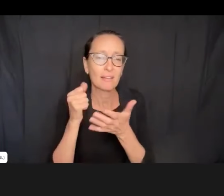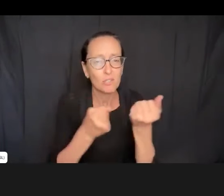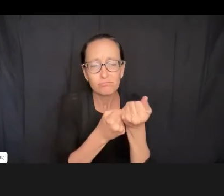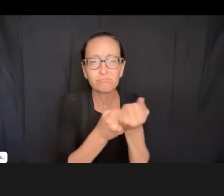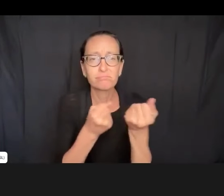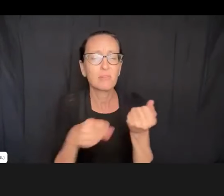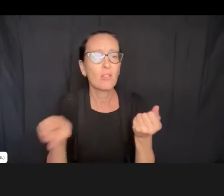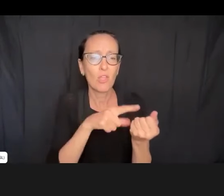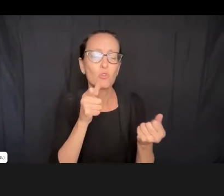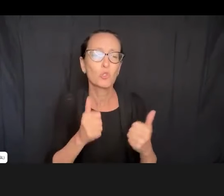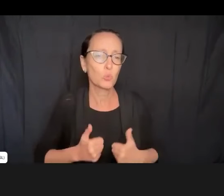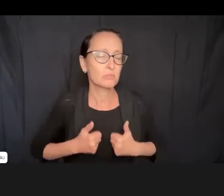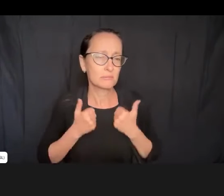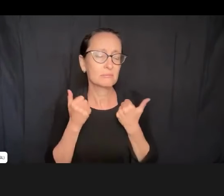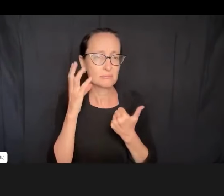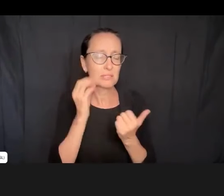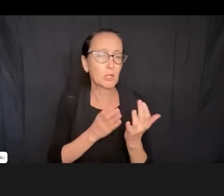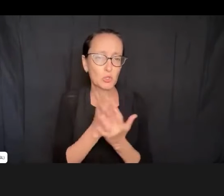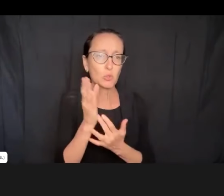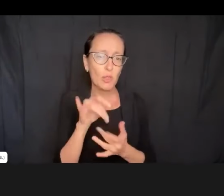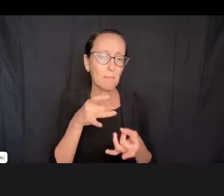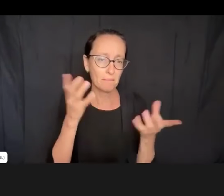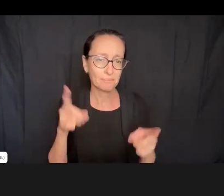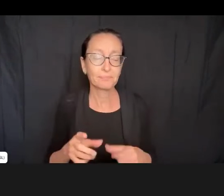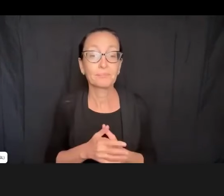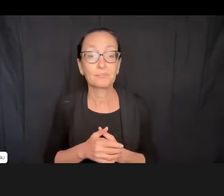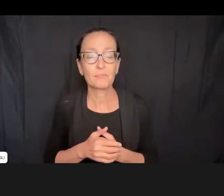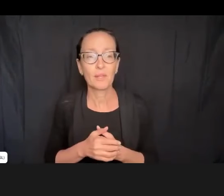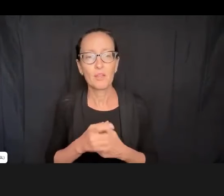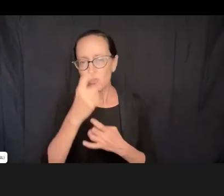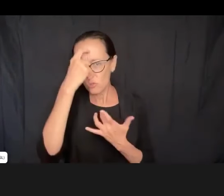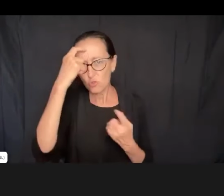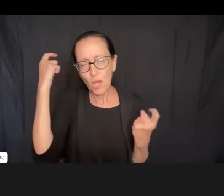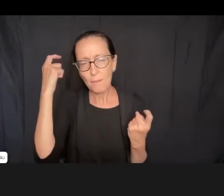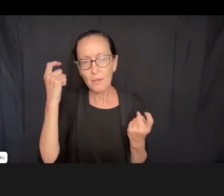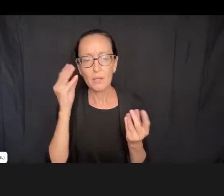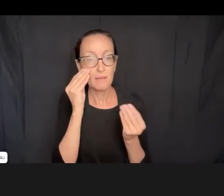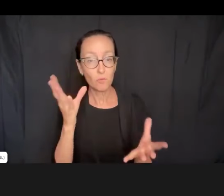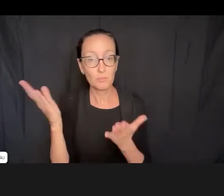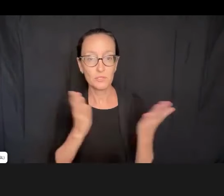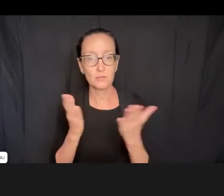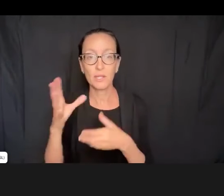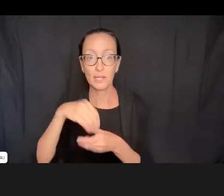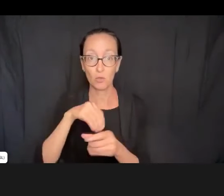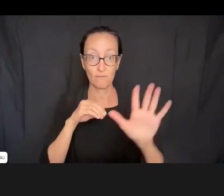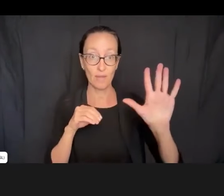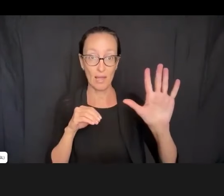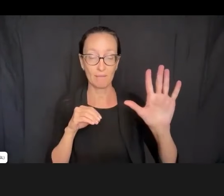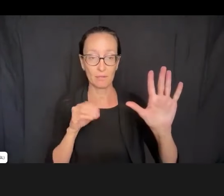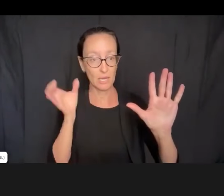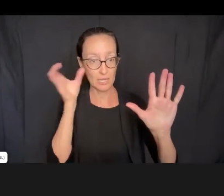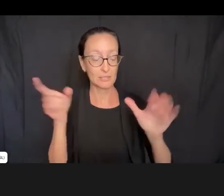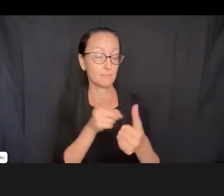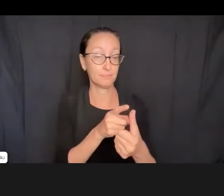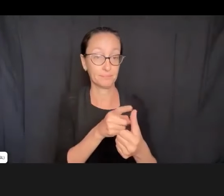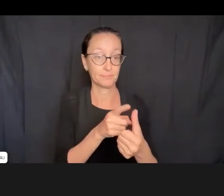mass violence. Trauma-informed programs and services include sort of 5 core concepts. Safety